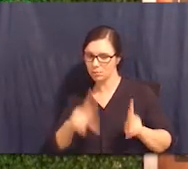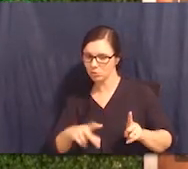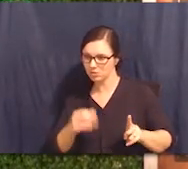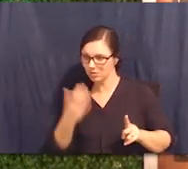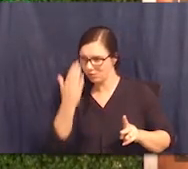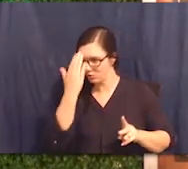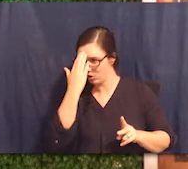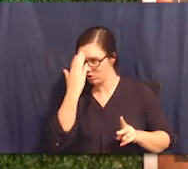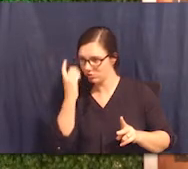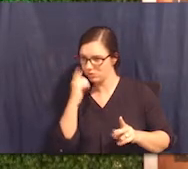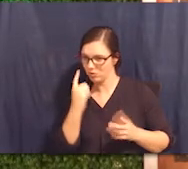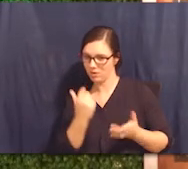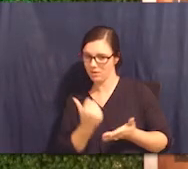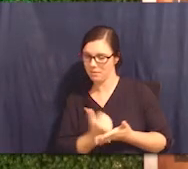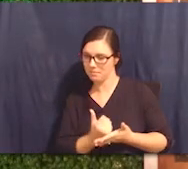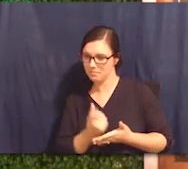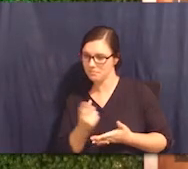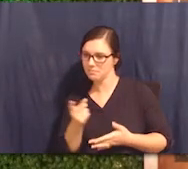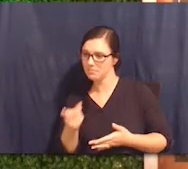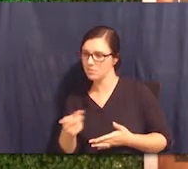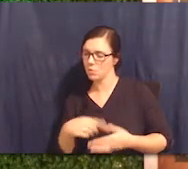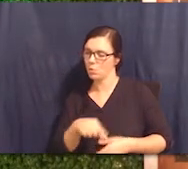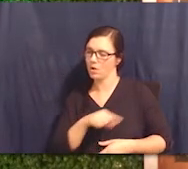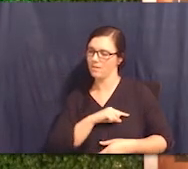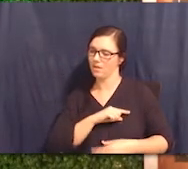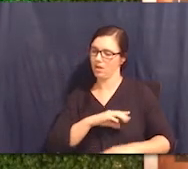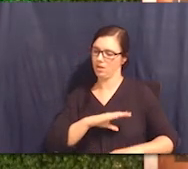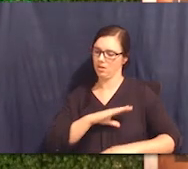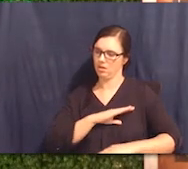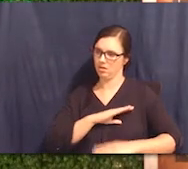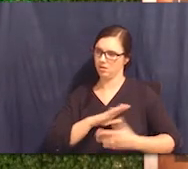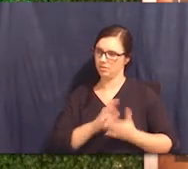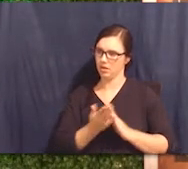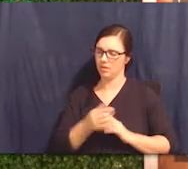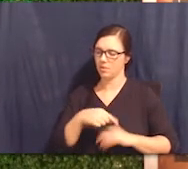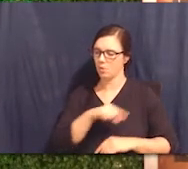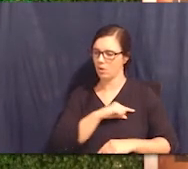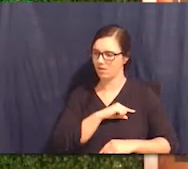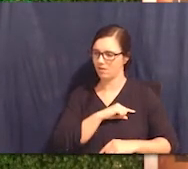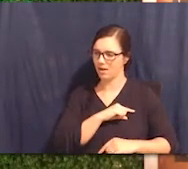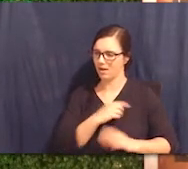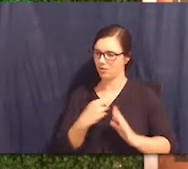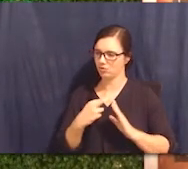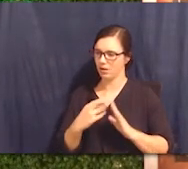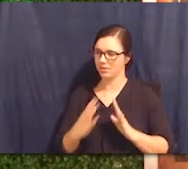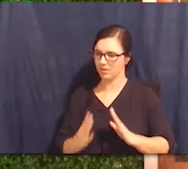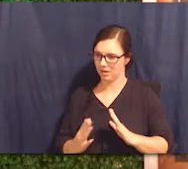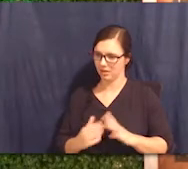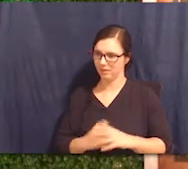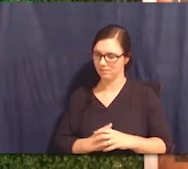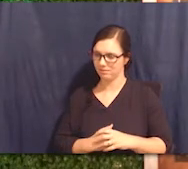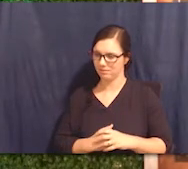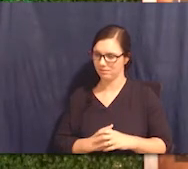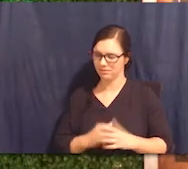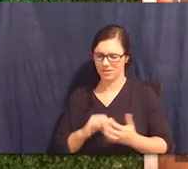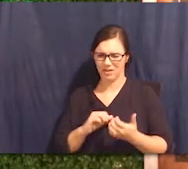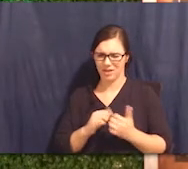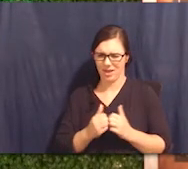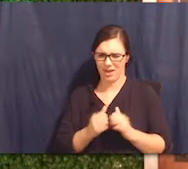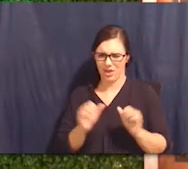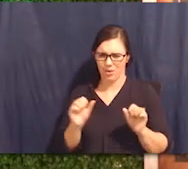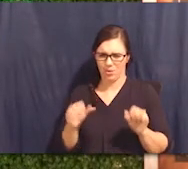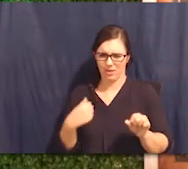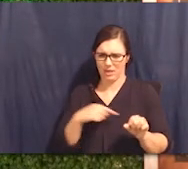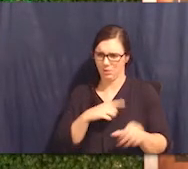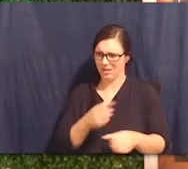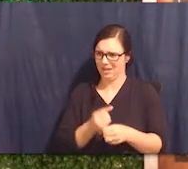of knowledge to assist them qualifies to be a qualified representative. How can we